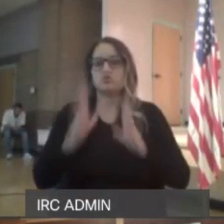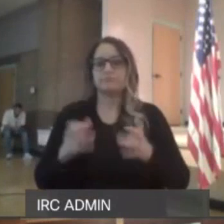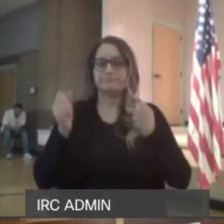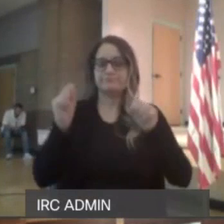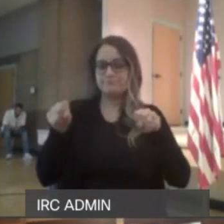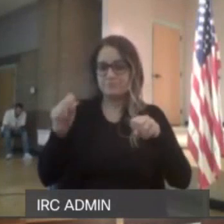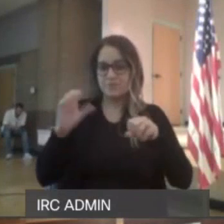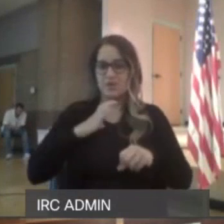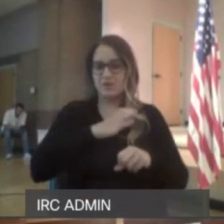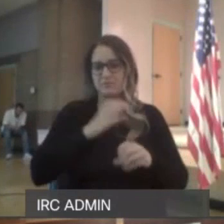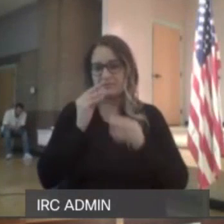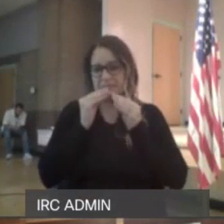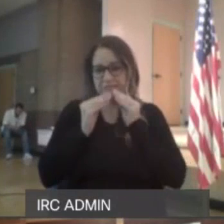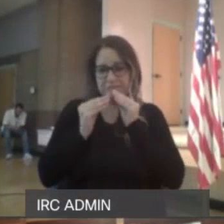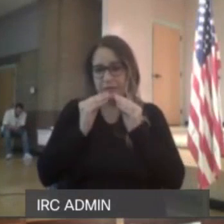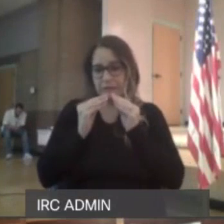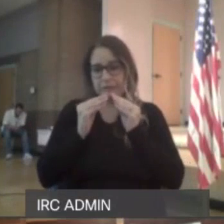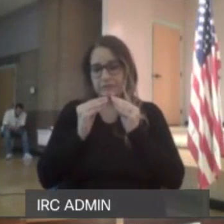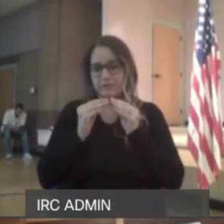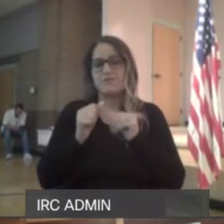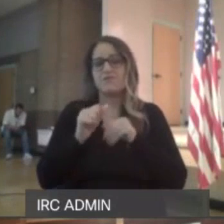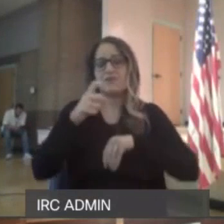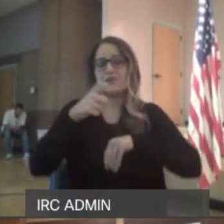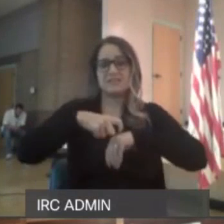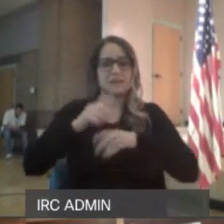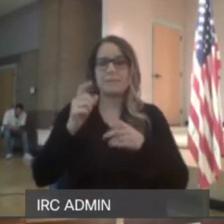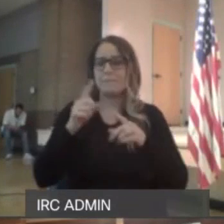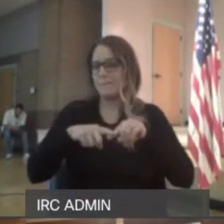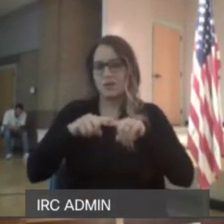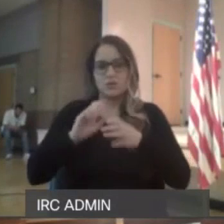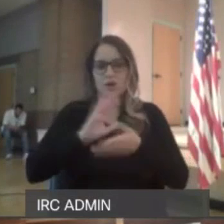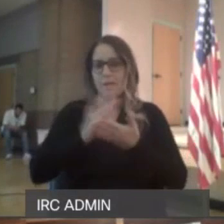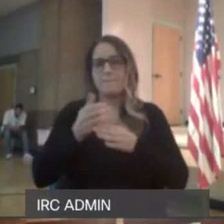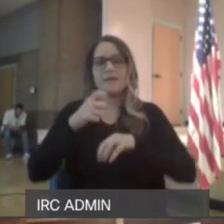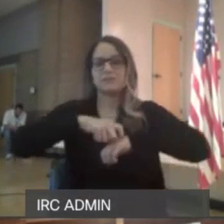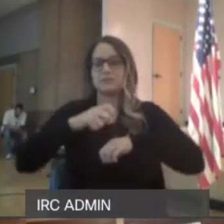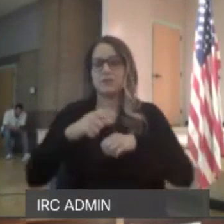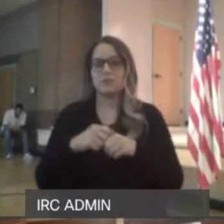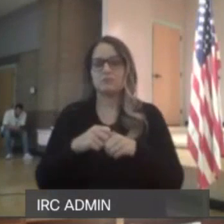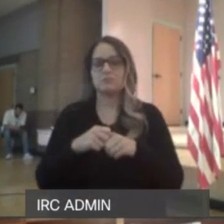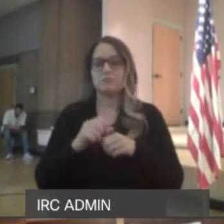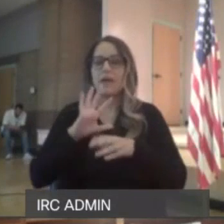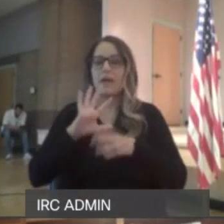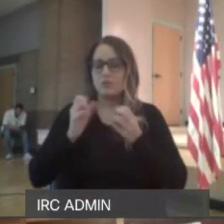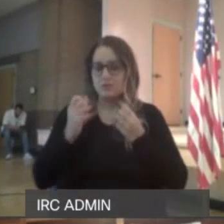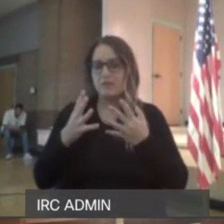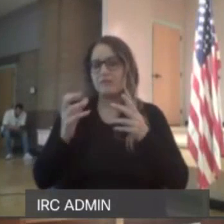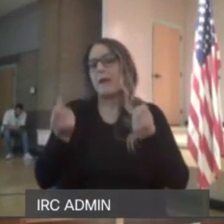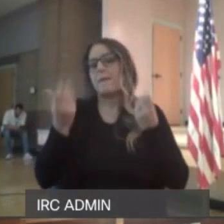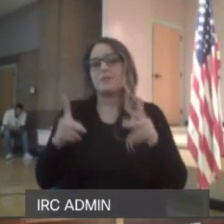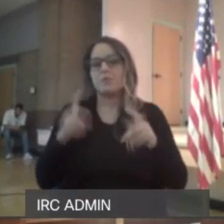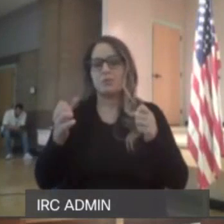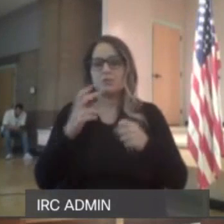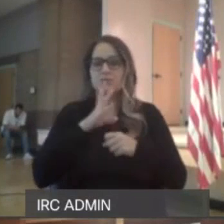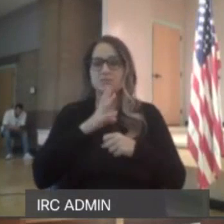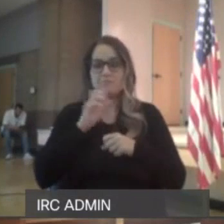possible, the commission may adjust the time limits depending on the amount of speakers requesting to be heard. Additionally, speakers are required to follow proper